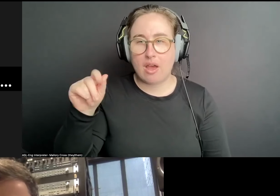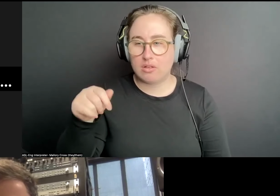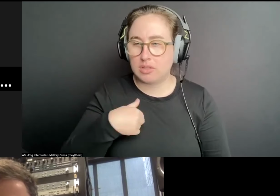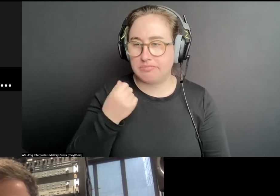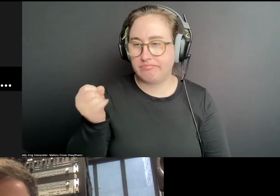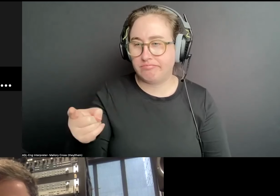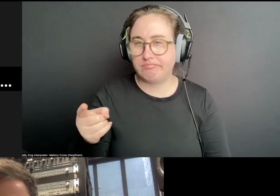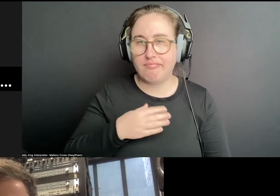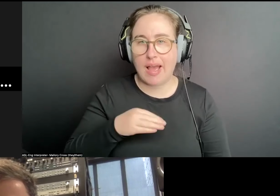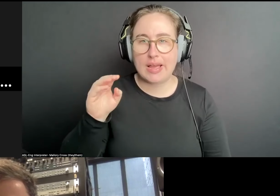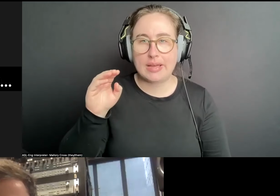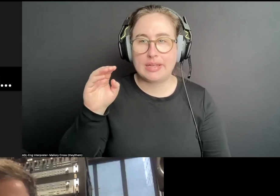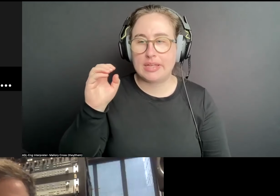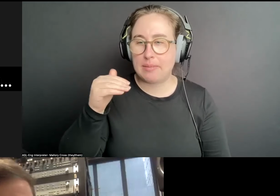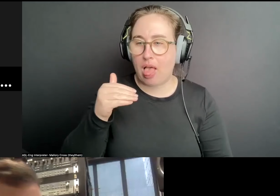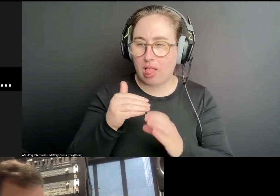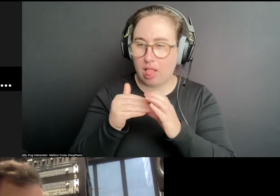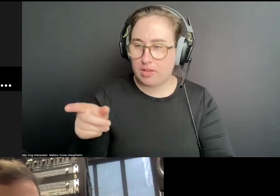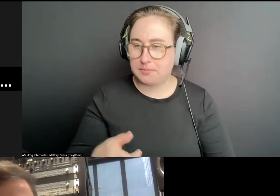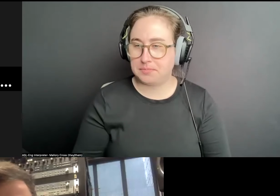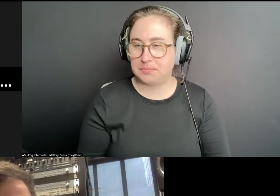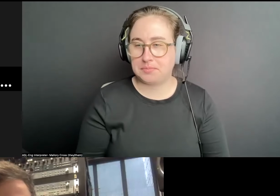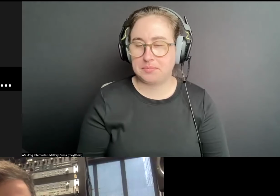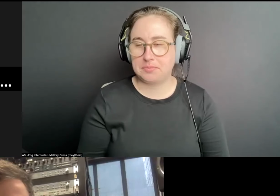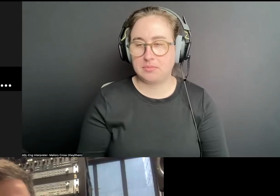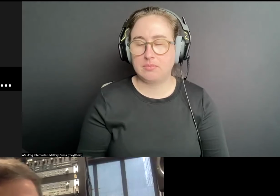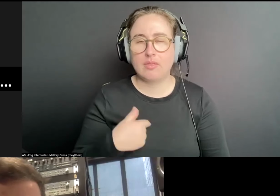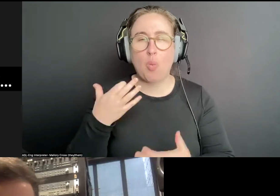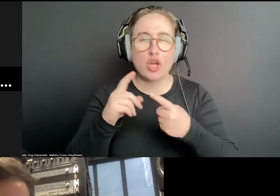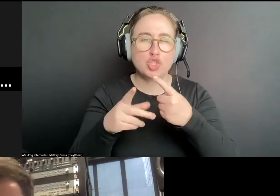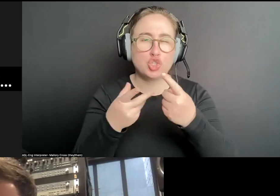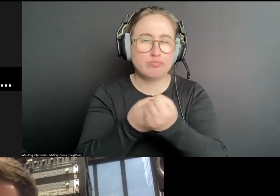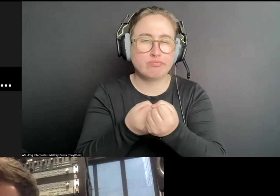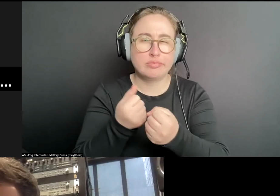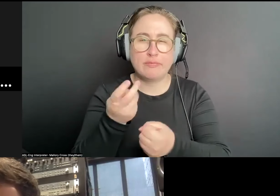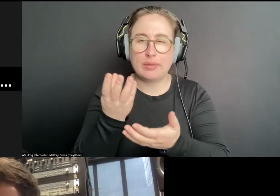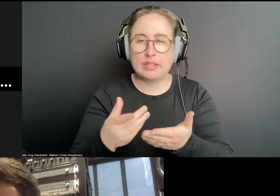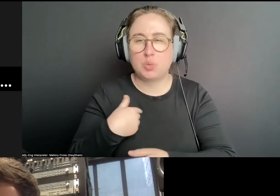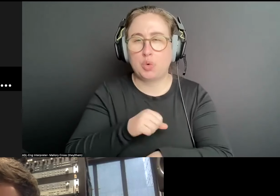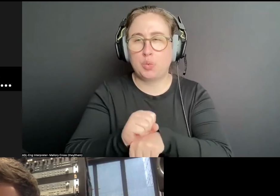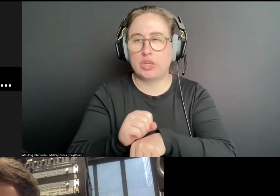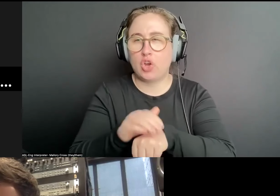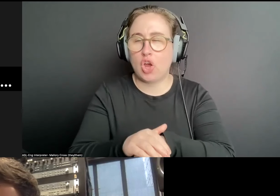my email here. I just wanted to shout out a couple things that we're working on.